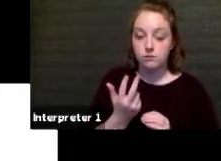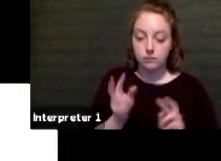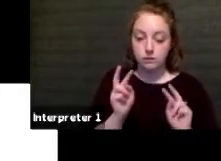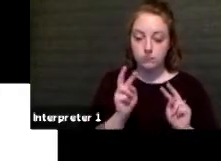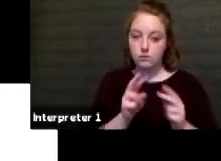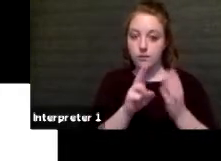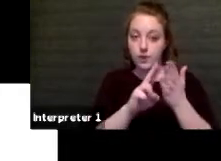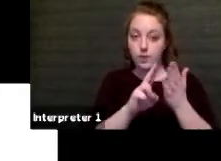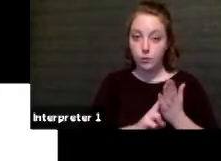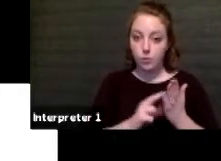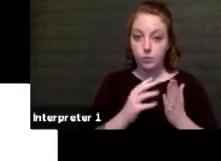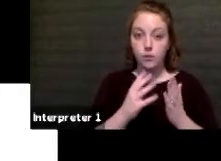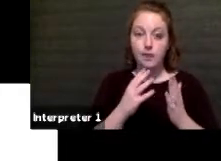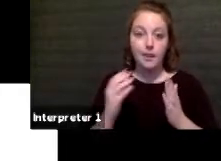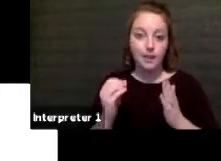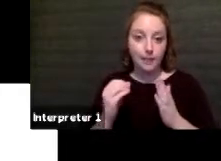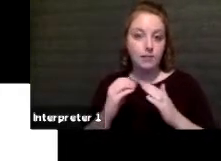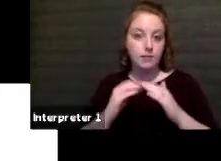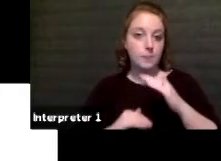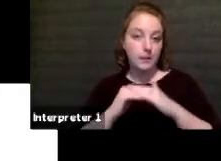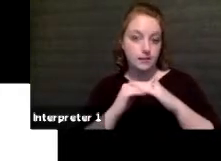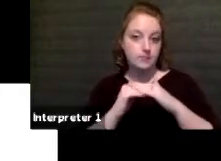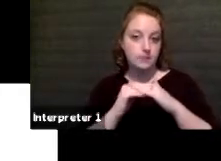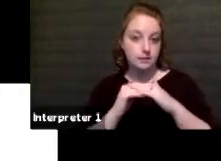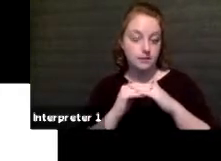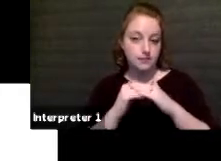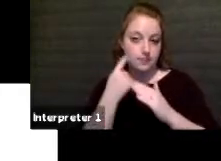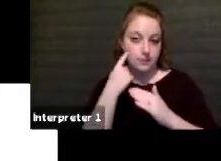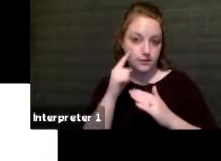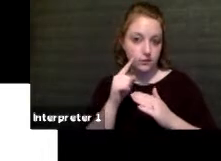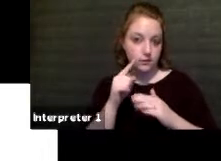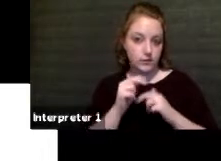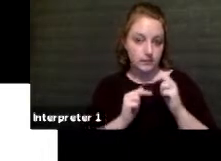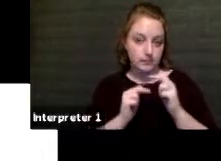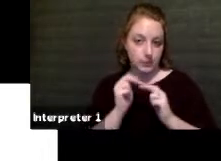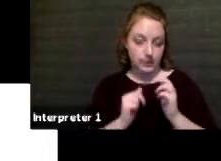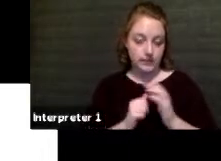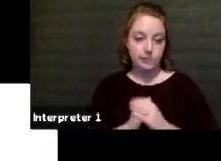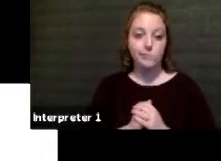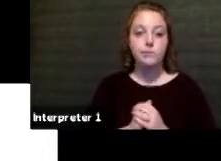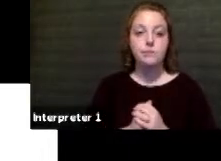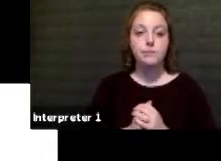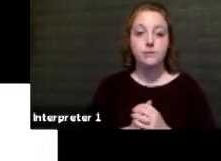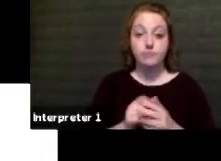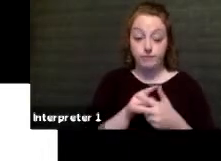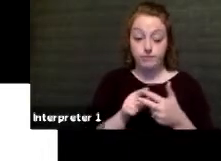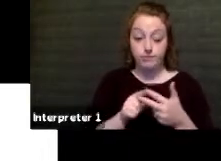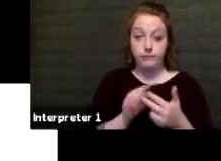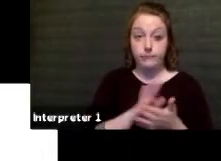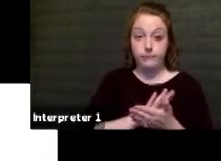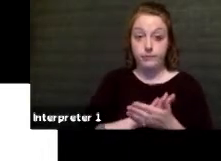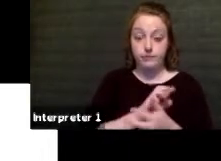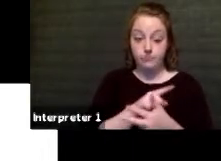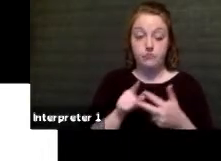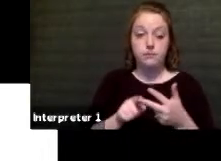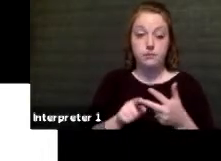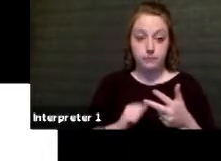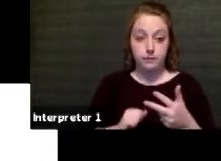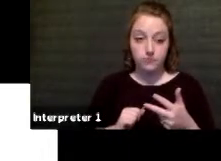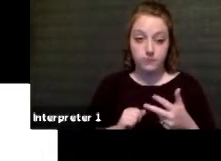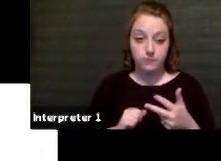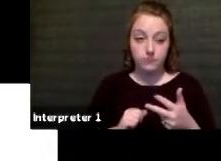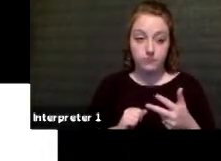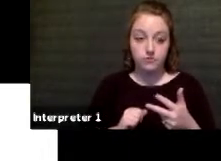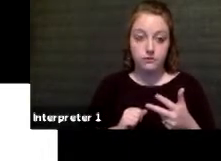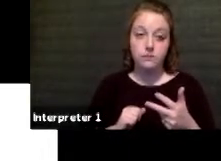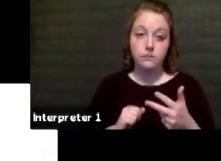then capacity of the facility. So of those three facilities, you'll notice, uh, capacity were slightly over